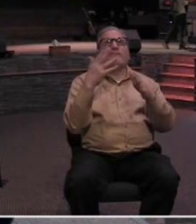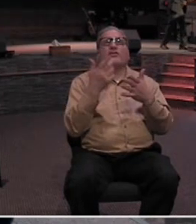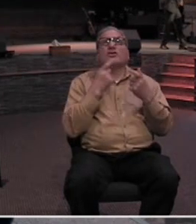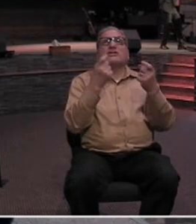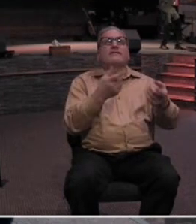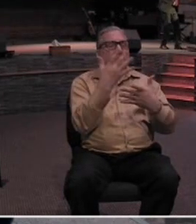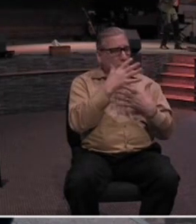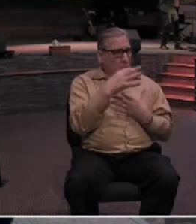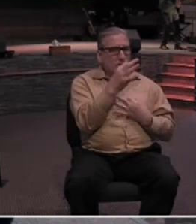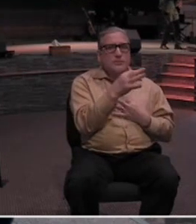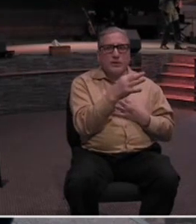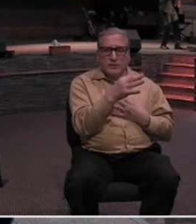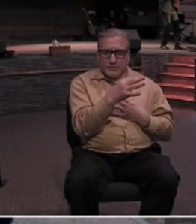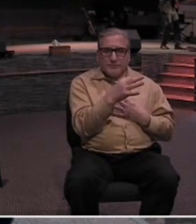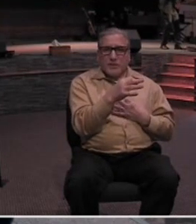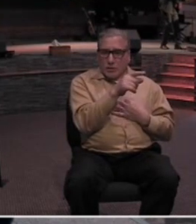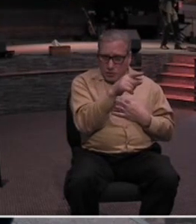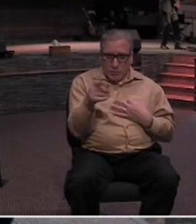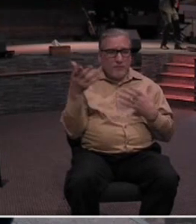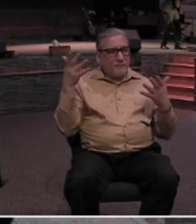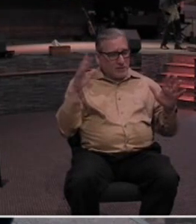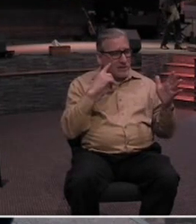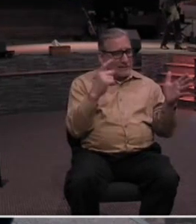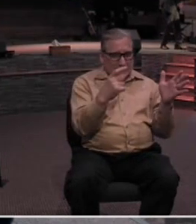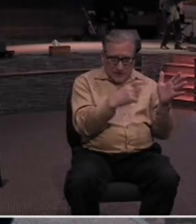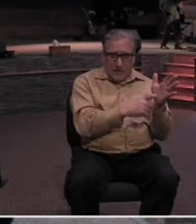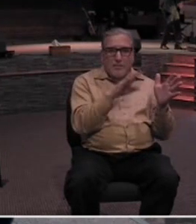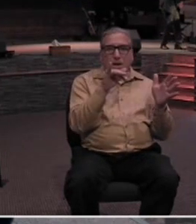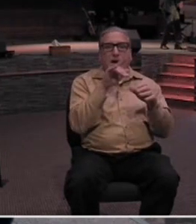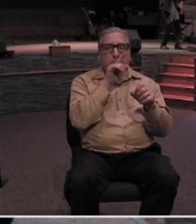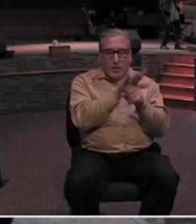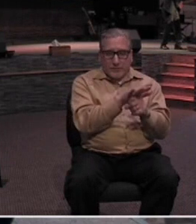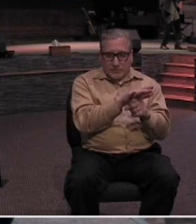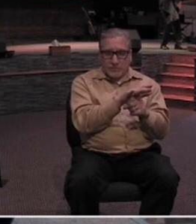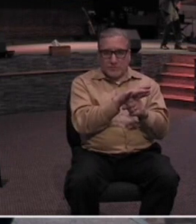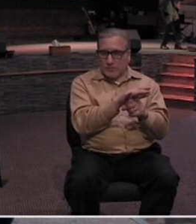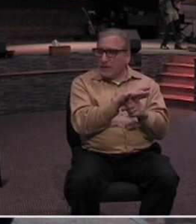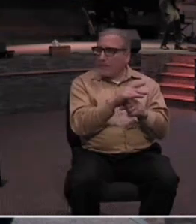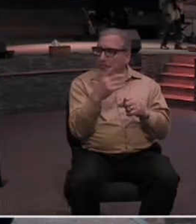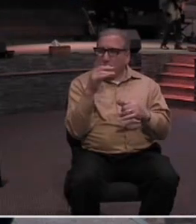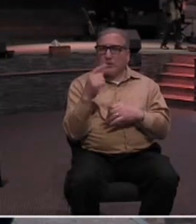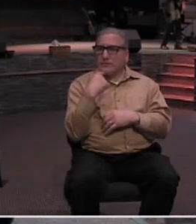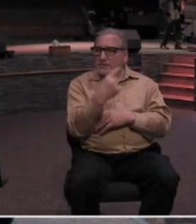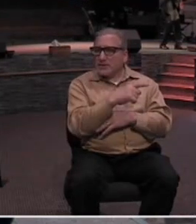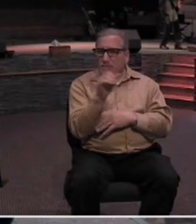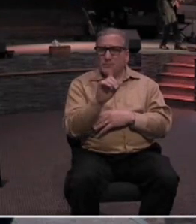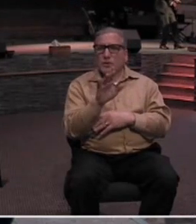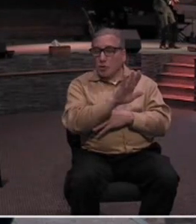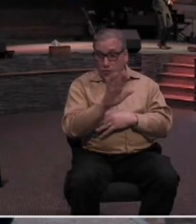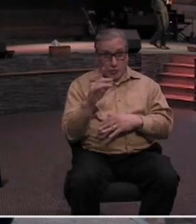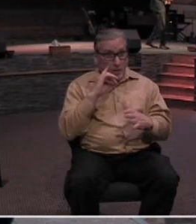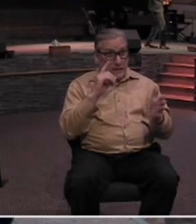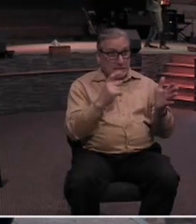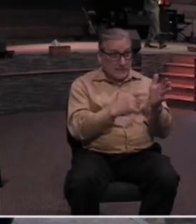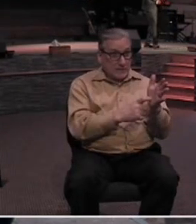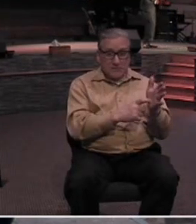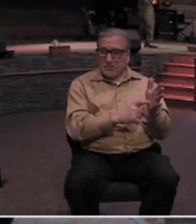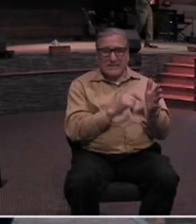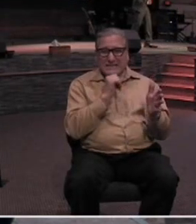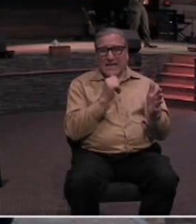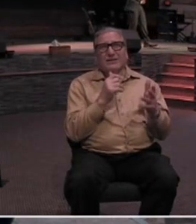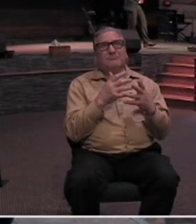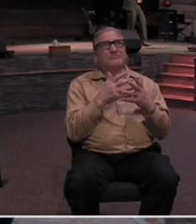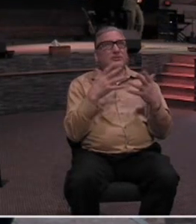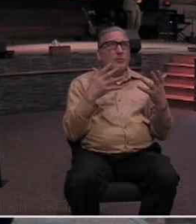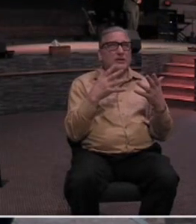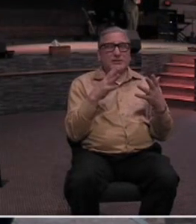Spirit, you have been identified by the promise. And can I tell somebody that your identity, amen, is not so much